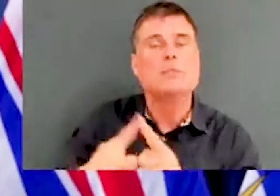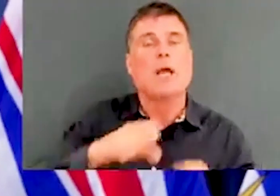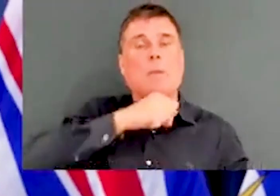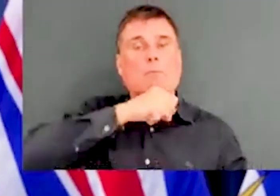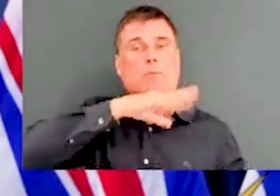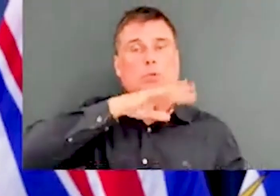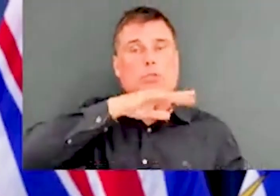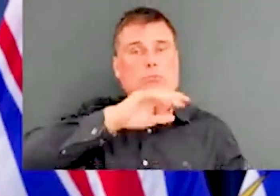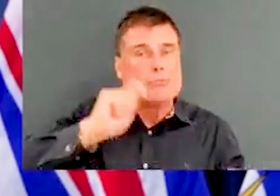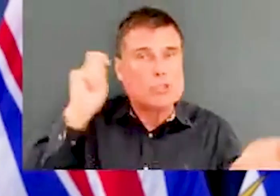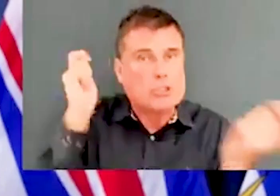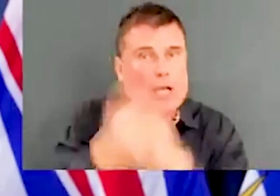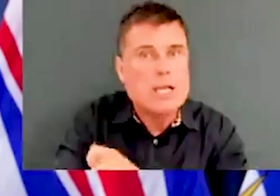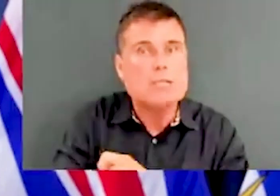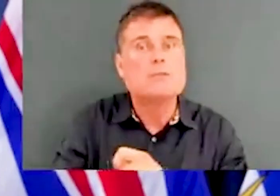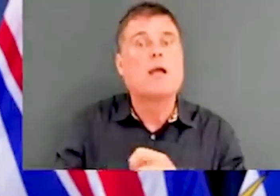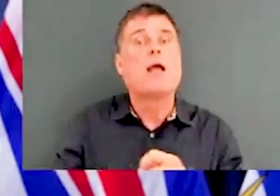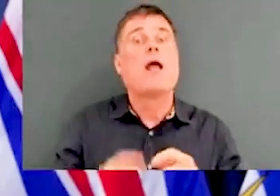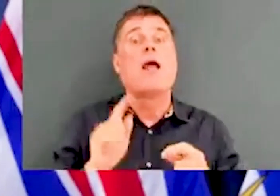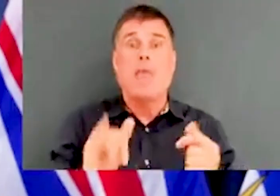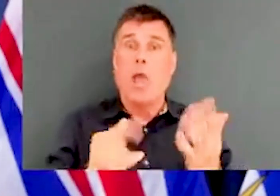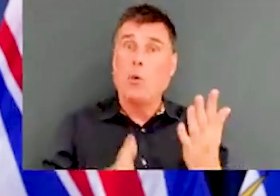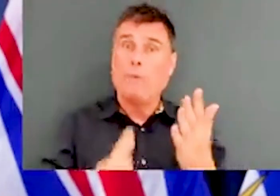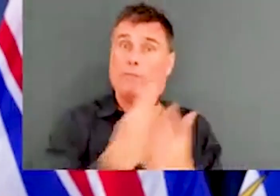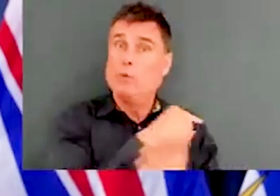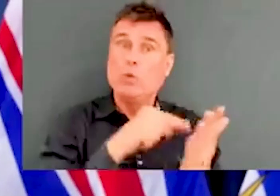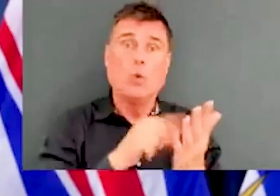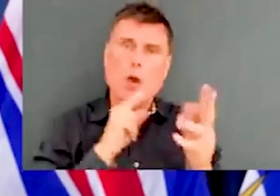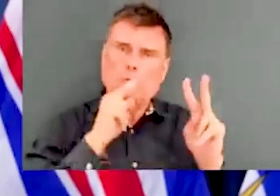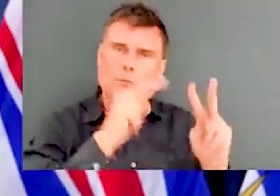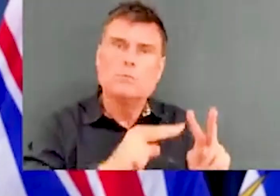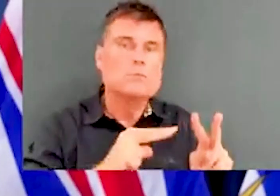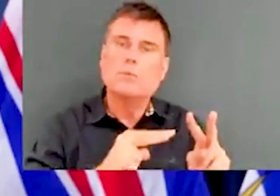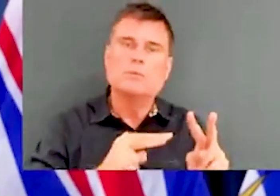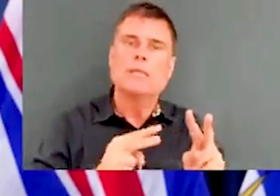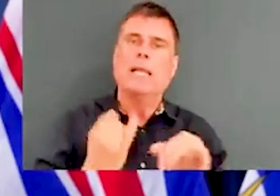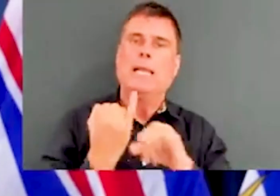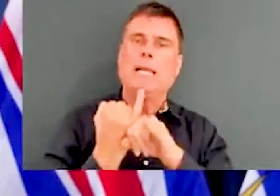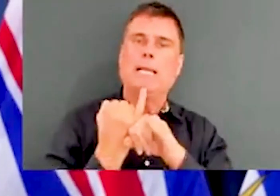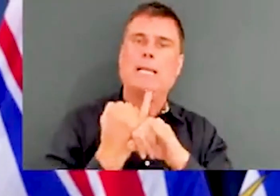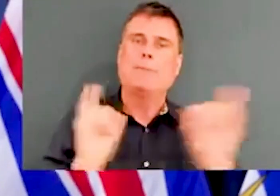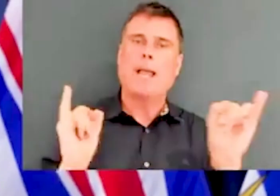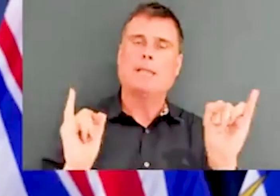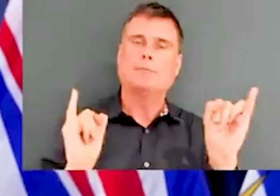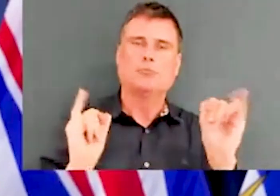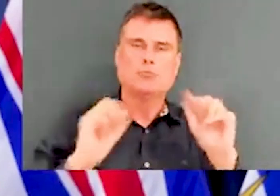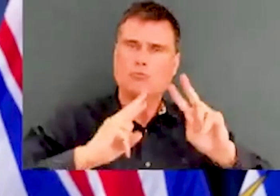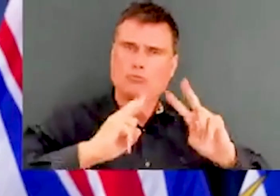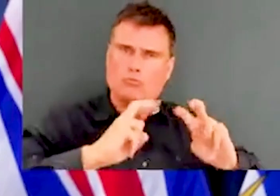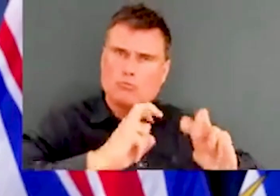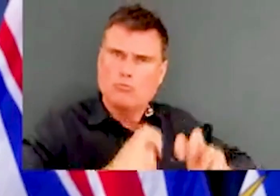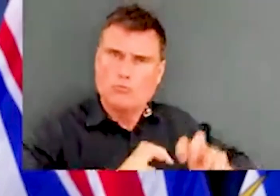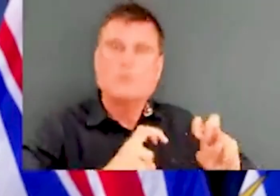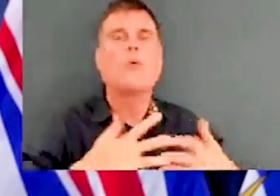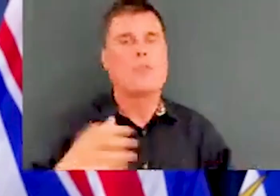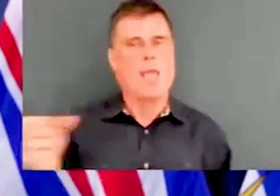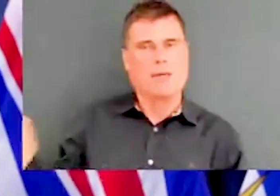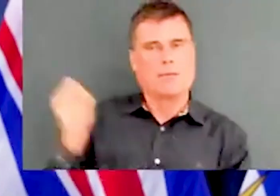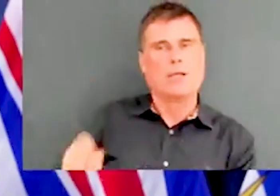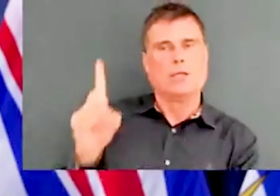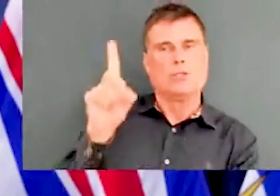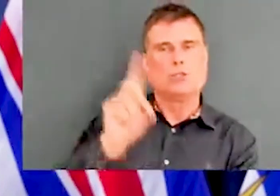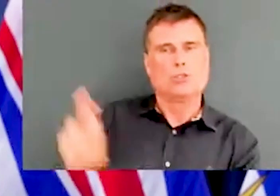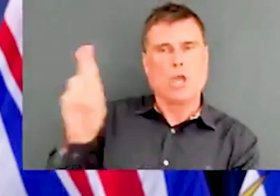BC's current royalty system, completed by Dr. Nancy Oleweiler, who is a professor at SFU, and